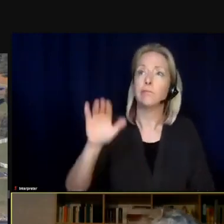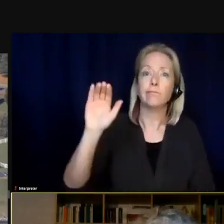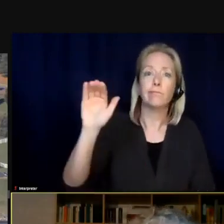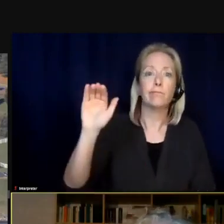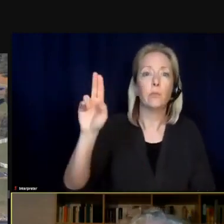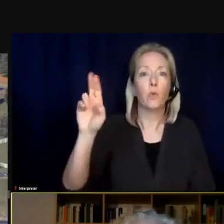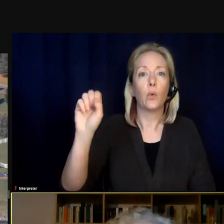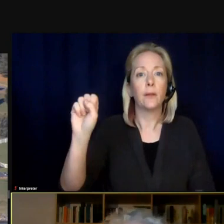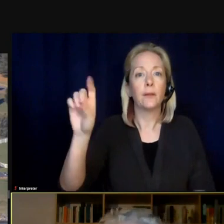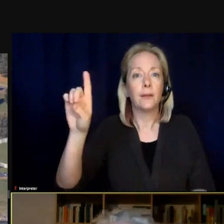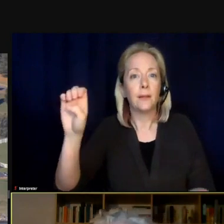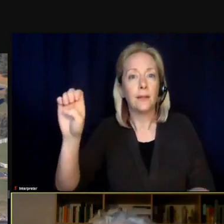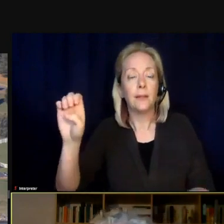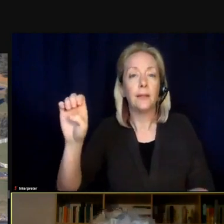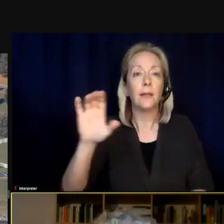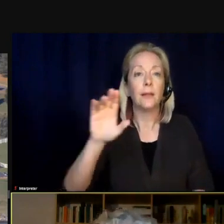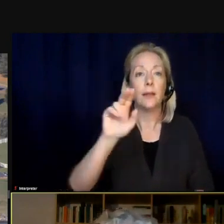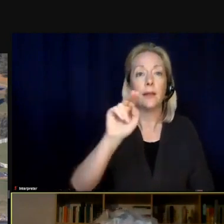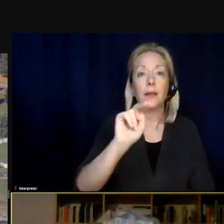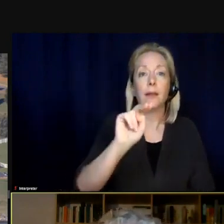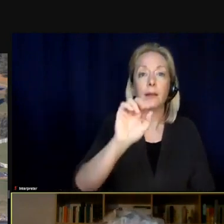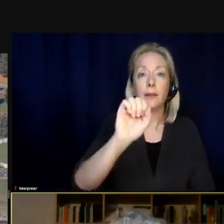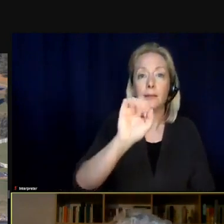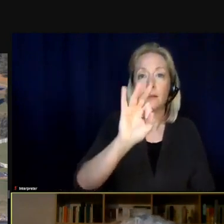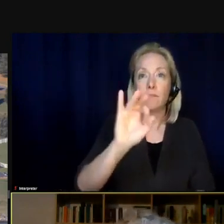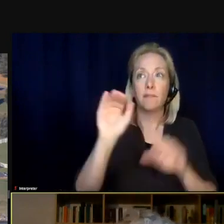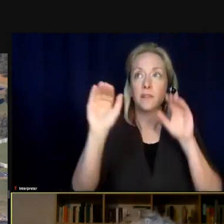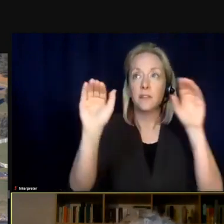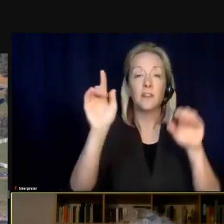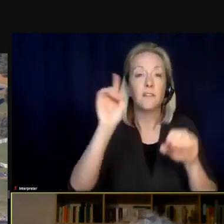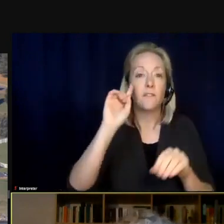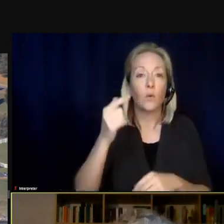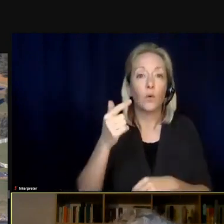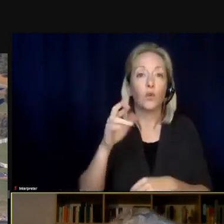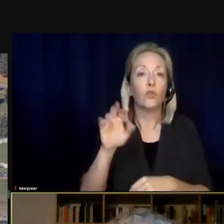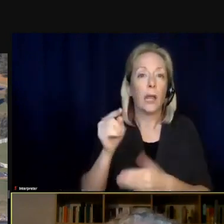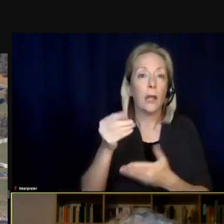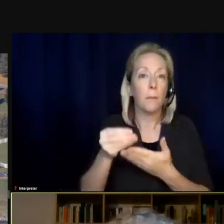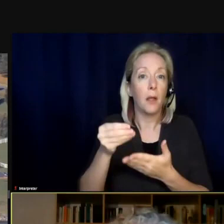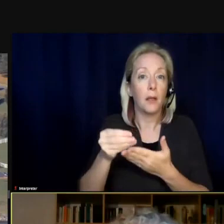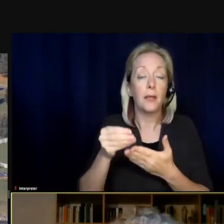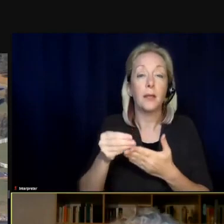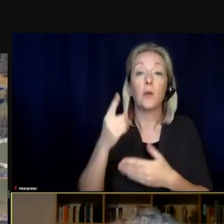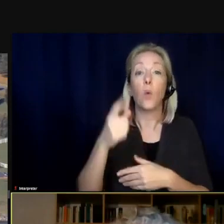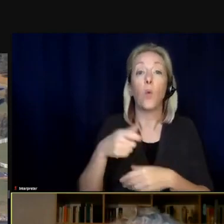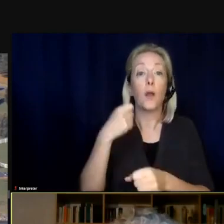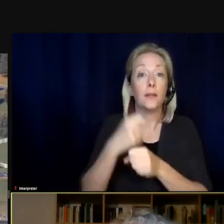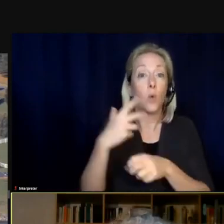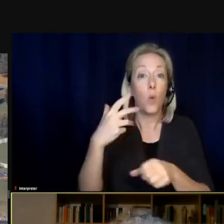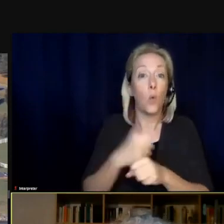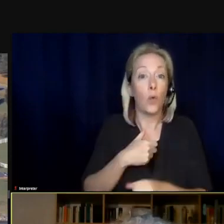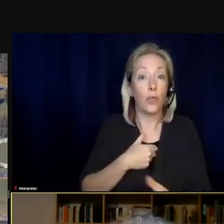Department of Education and the National Science Foundation, and lo and behold, in 1 year we got 3